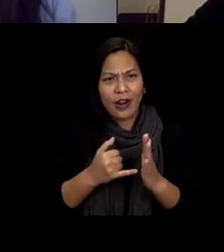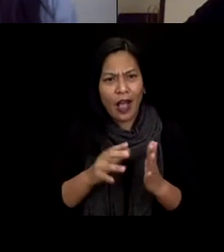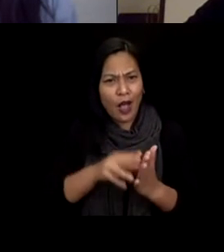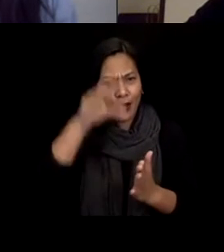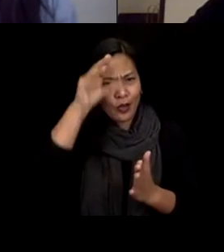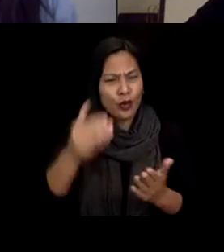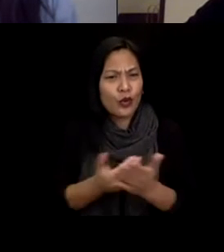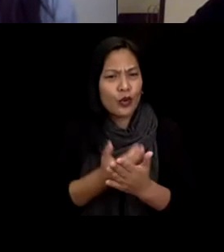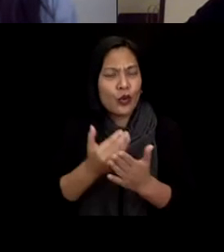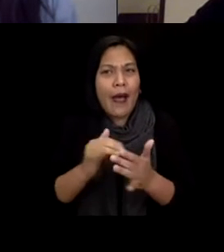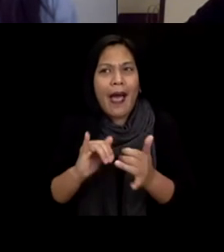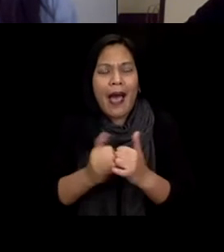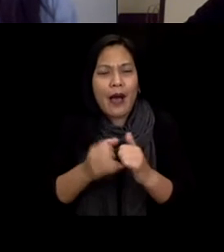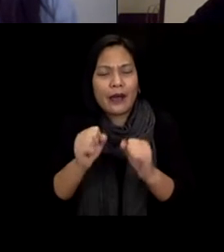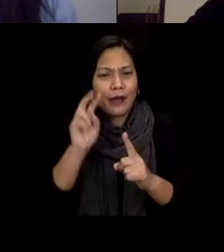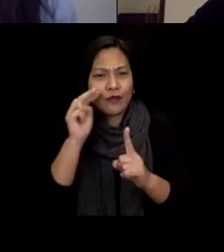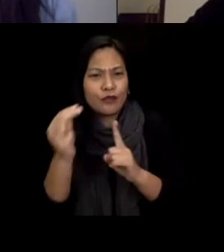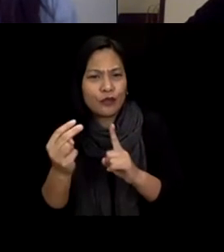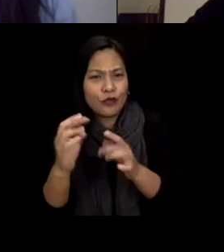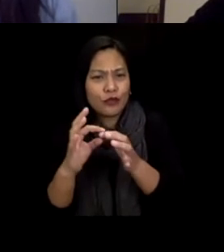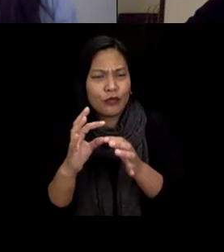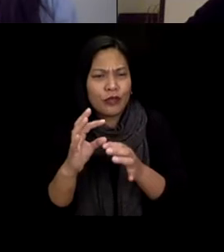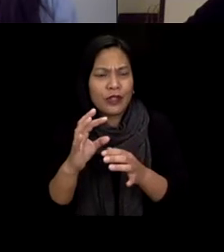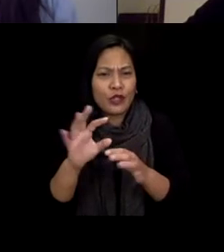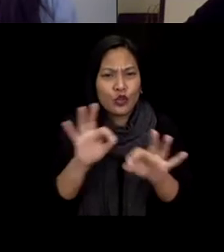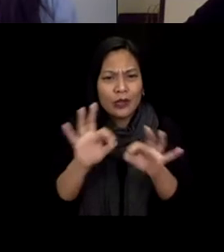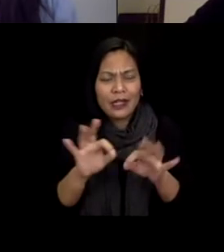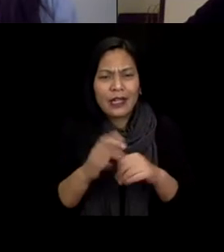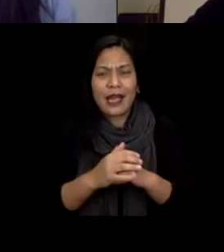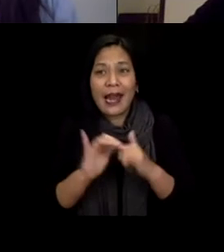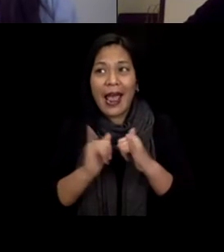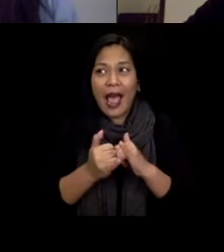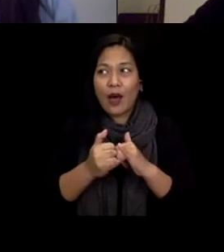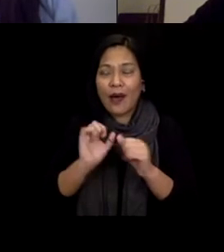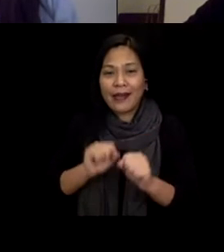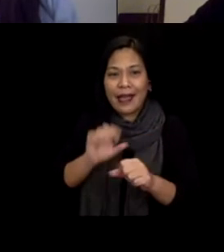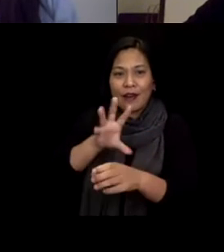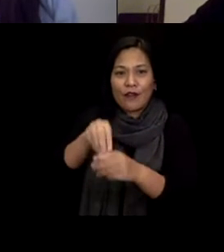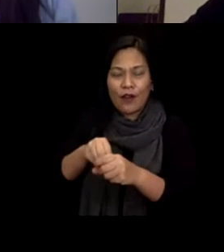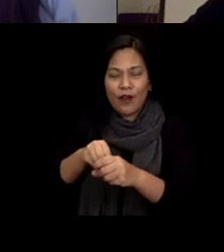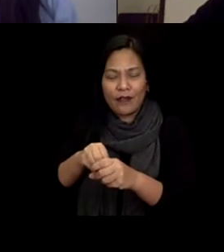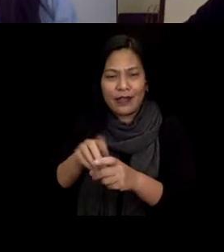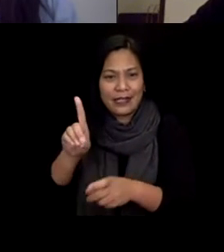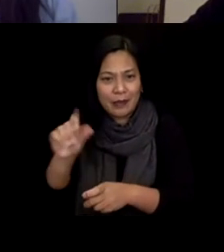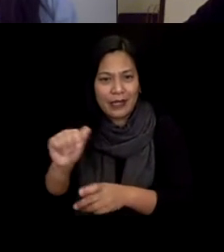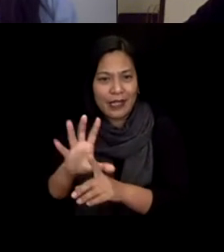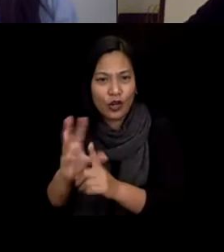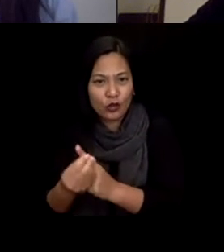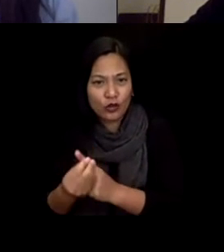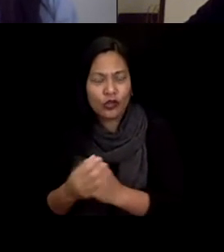and how I can participate in disability culturally. And I think